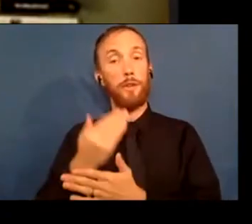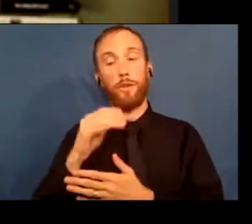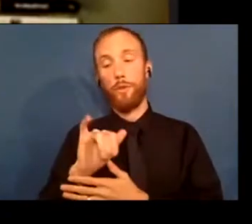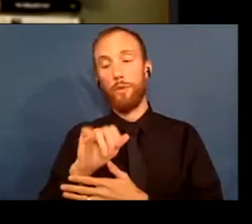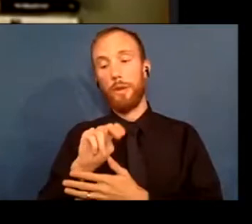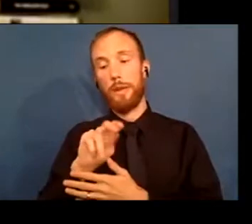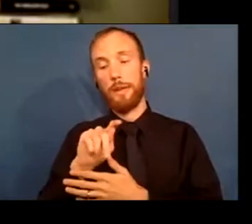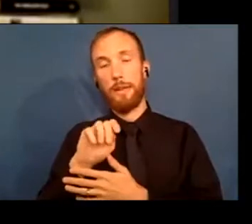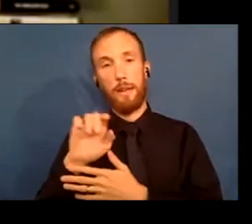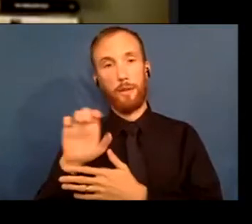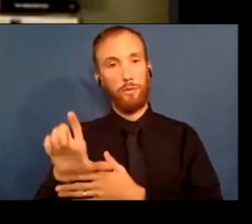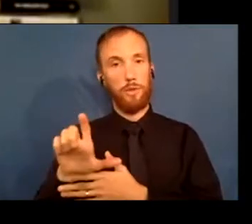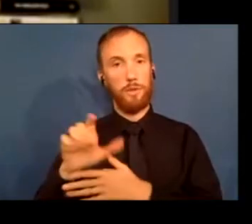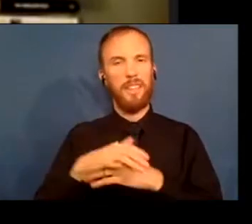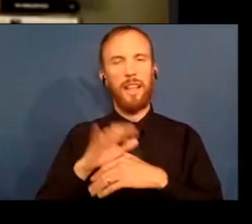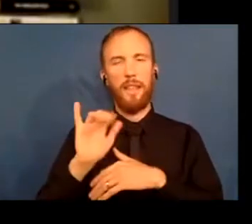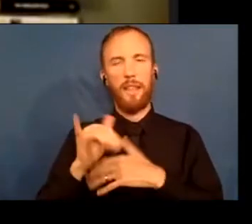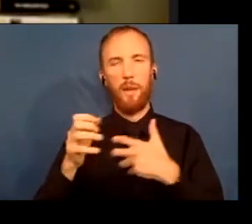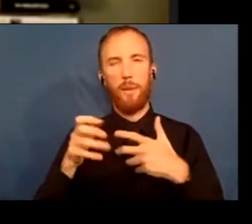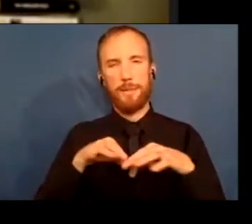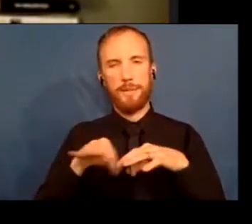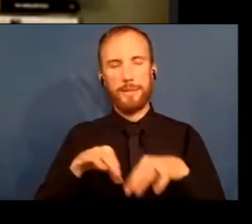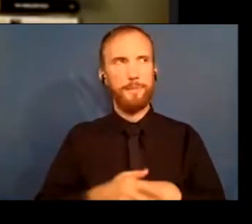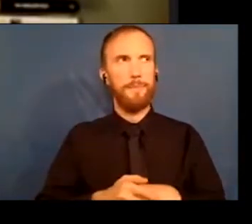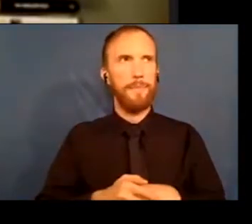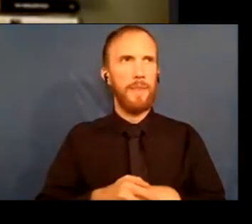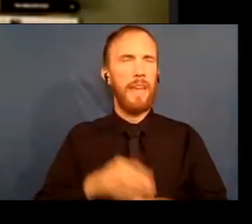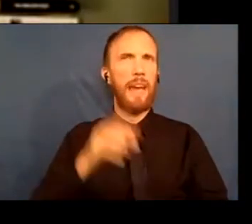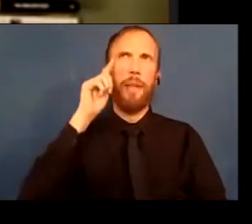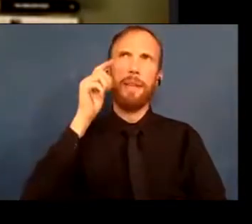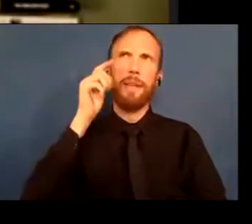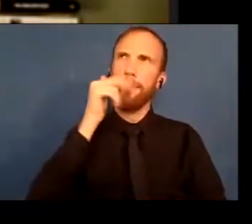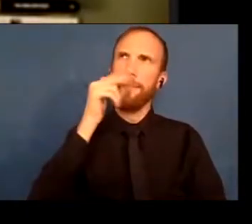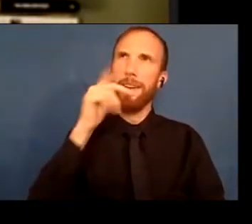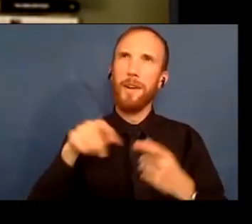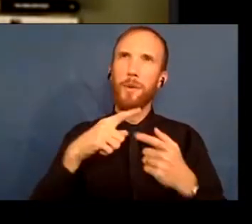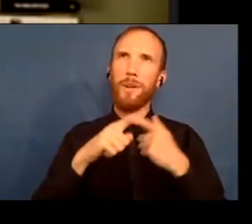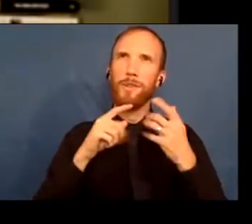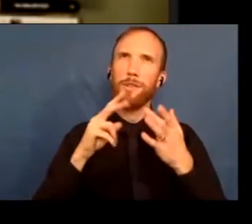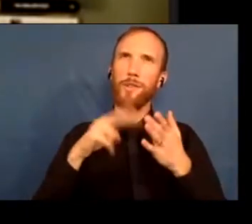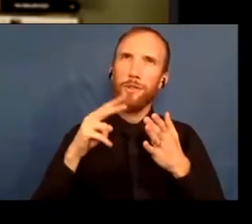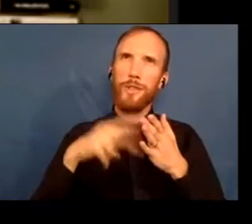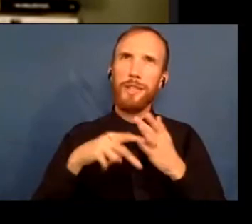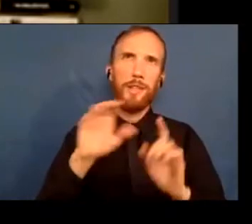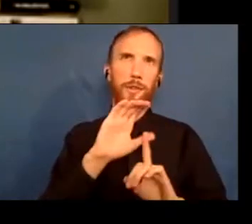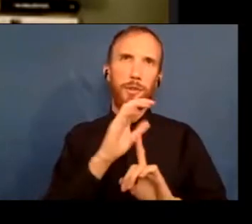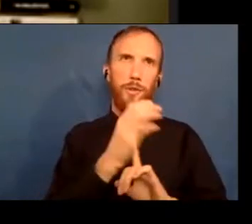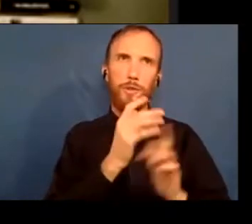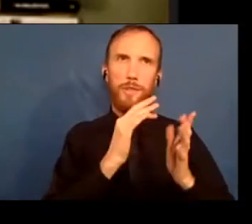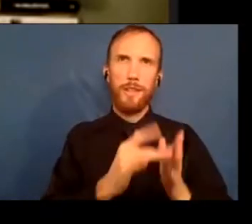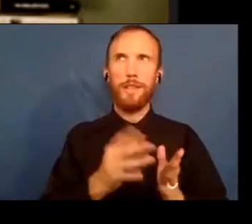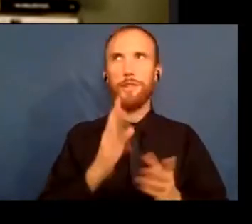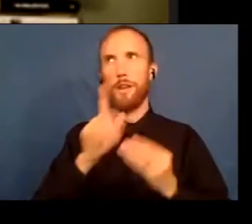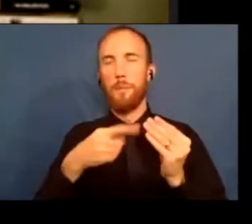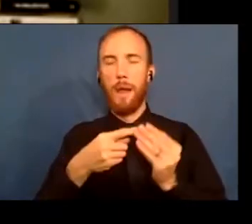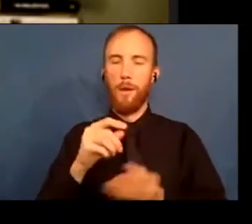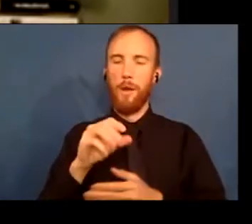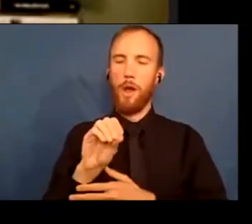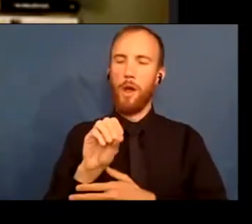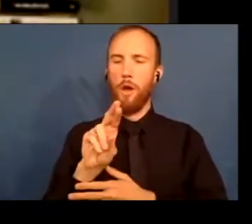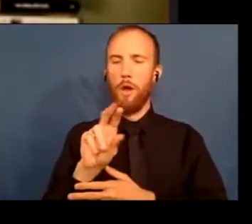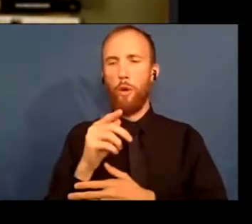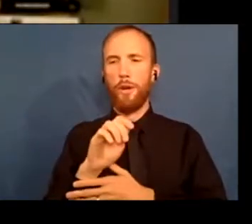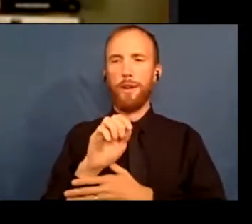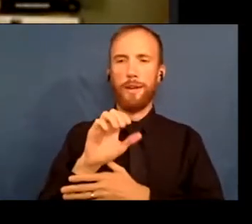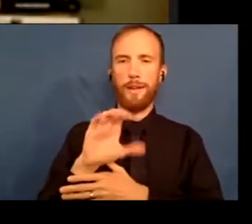are. It's a funny thing to read in texts, you know, in cultural studies, people talk about organic intellectual like it's a good thing. You know, somebody's an